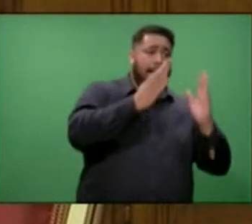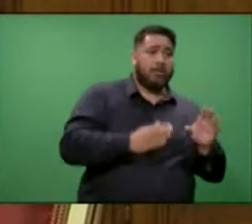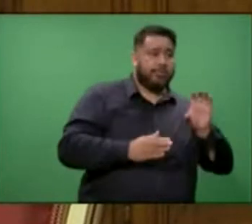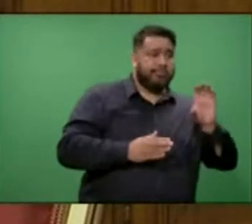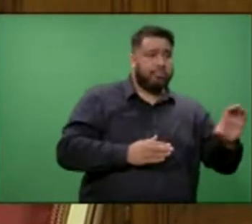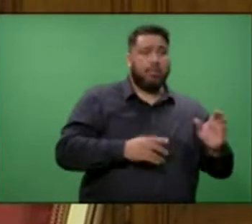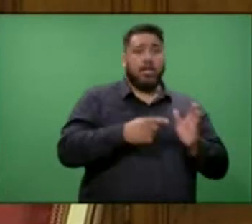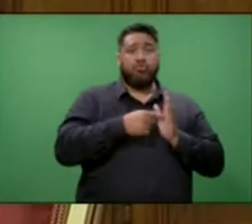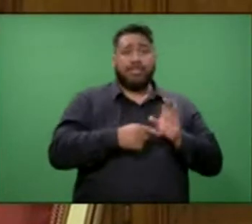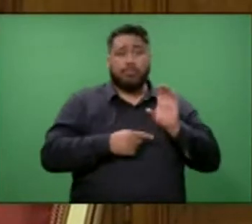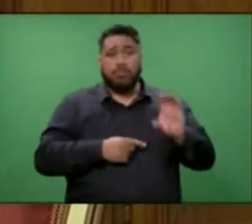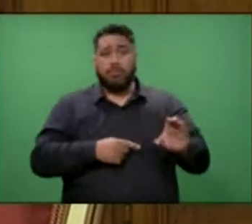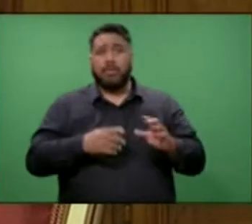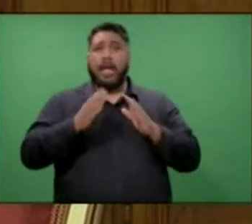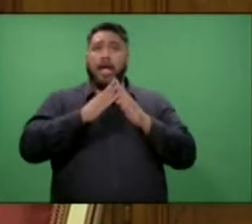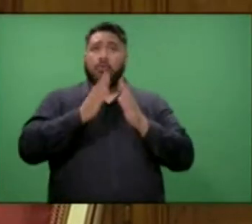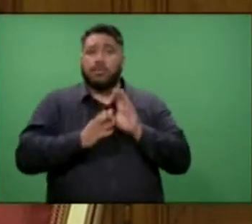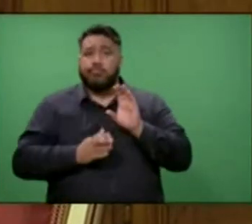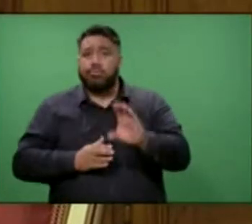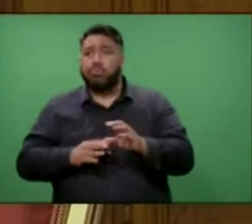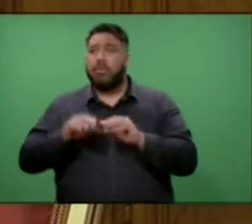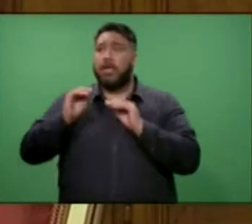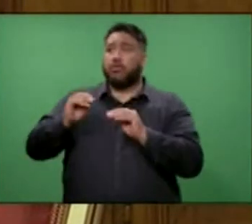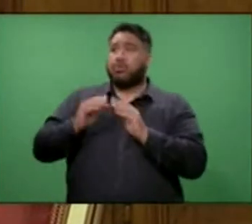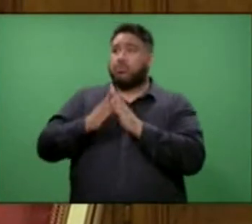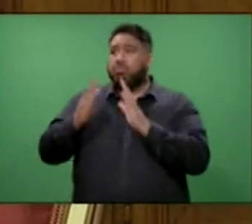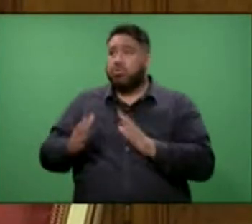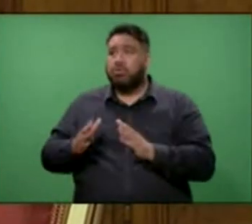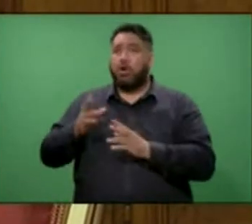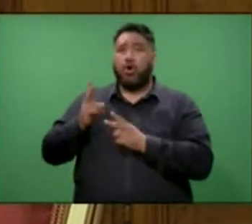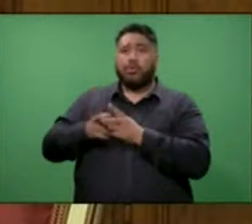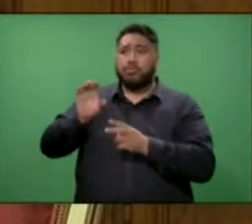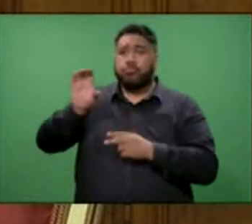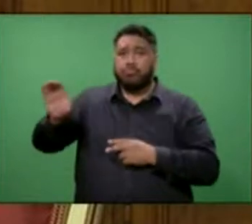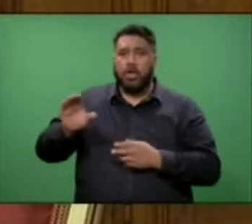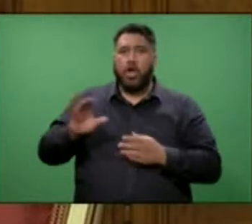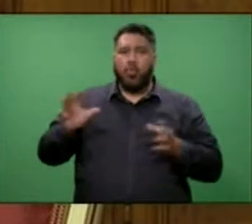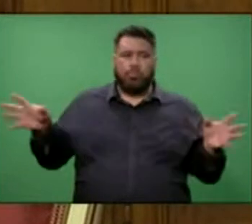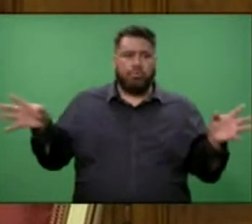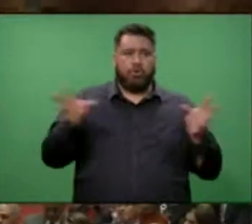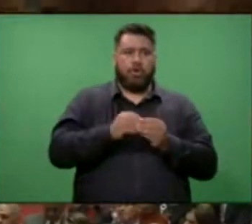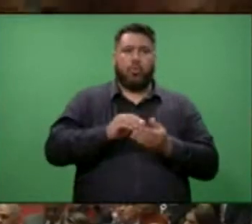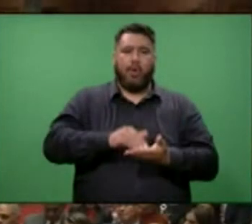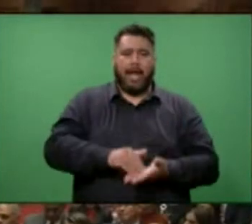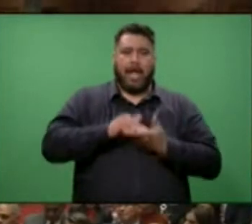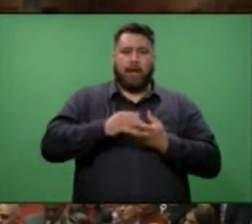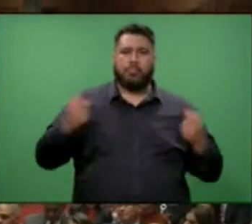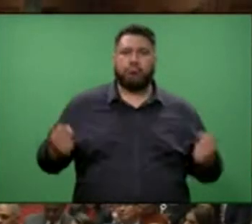schools and hospitals will help future-proof our economy as well as create jobs.